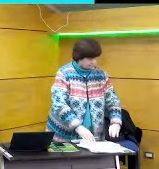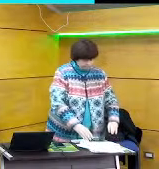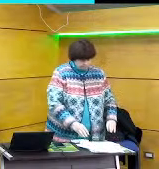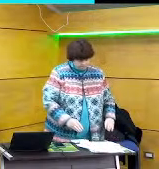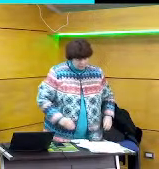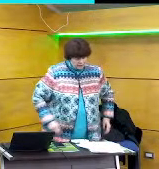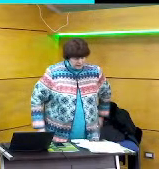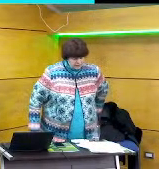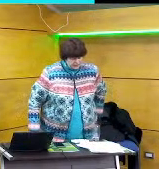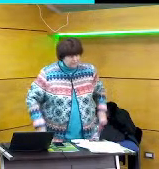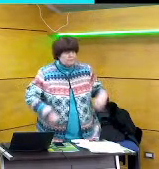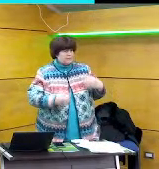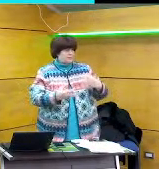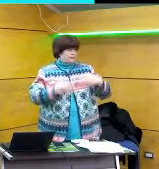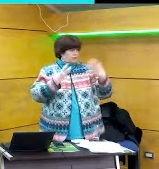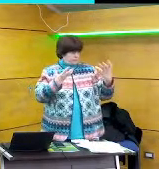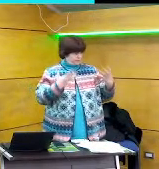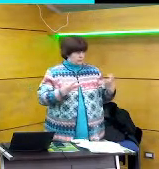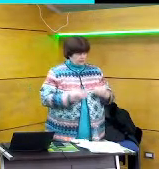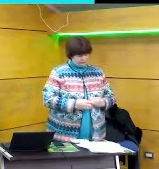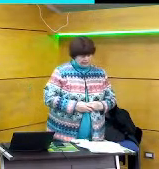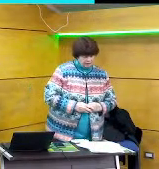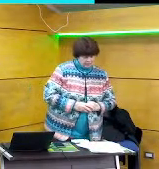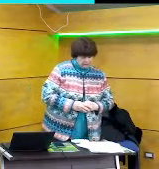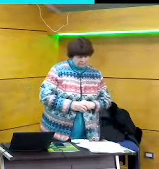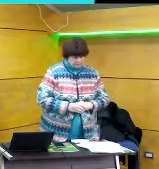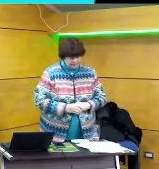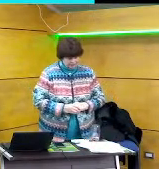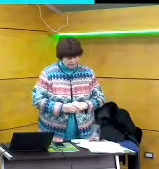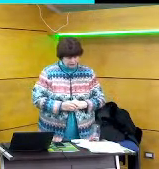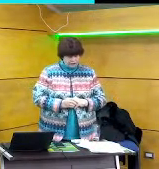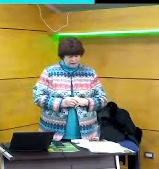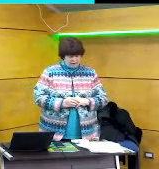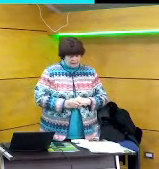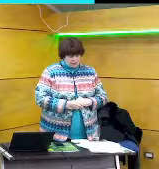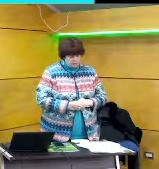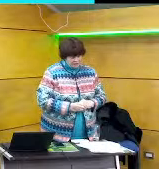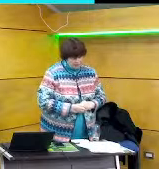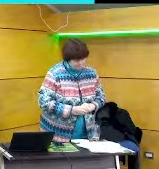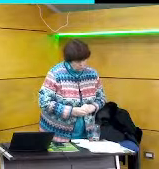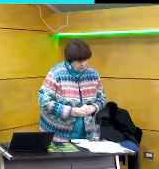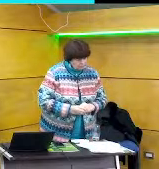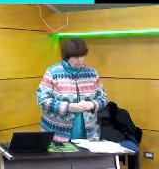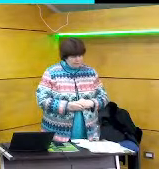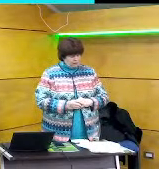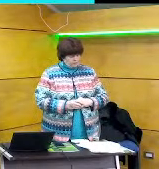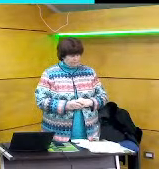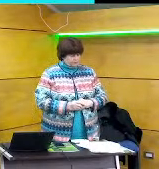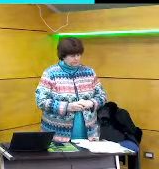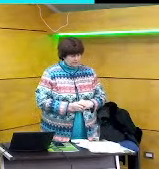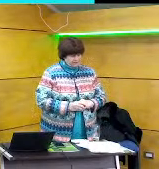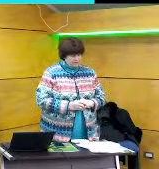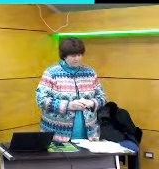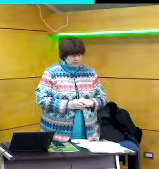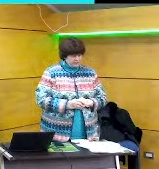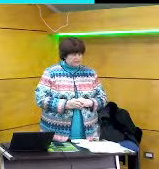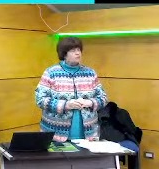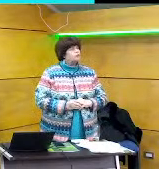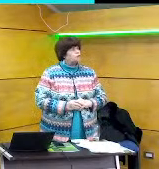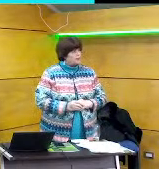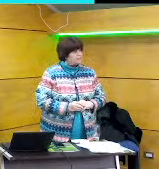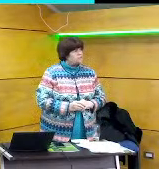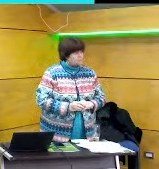age. The infancy of learning the language, you become more and more powerful